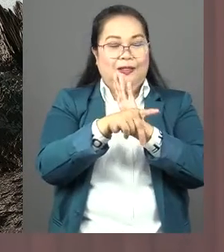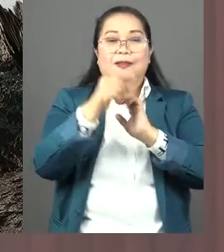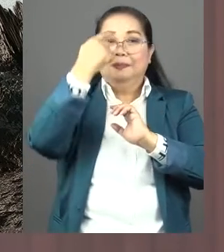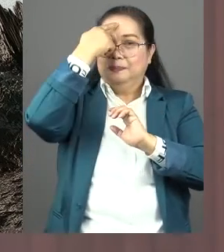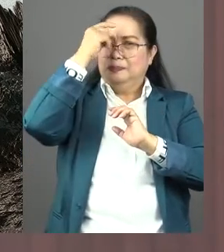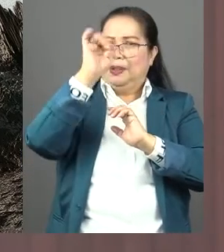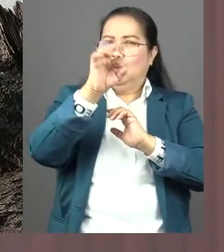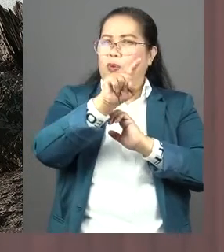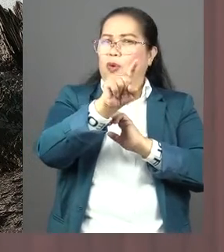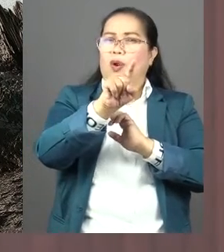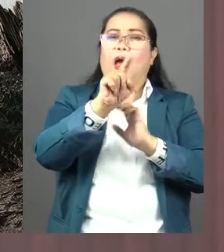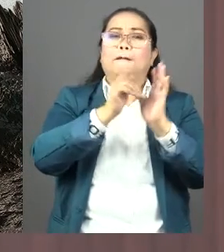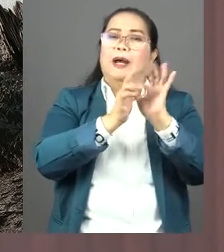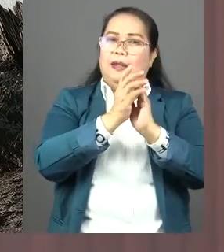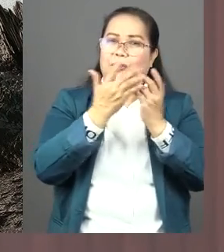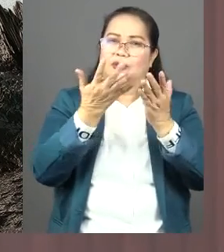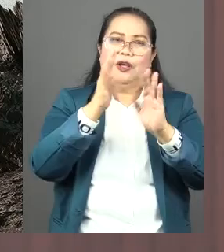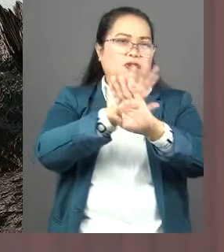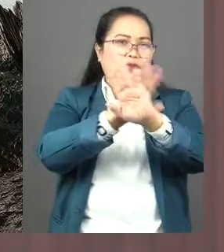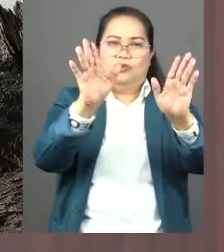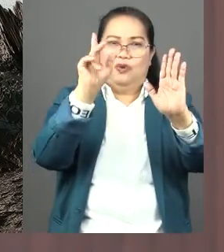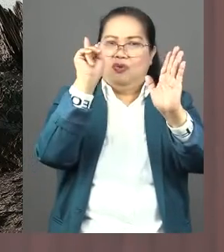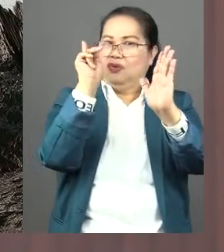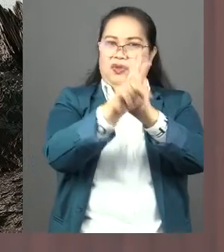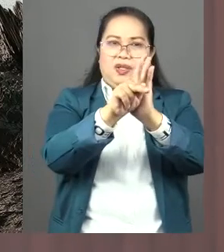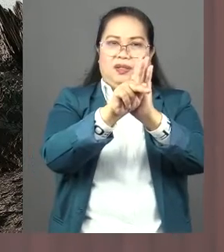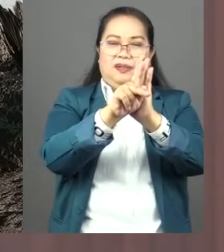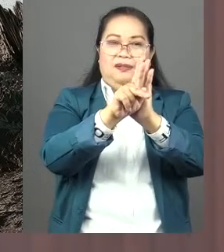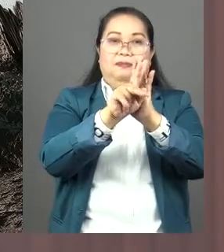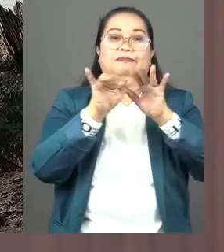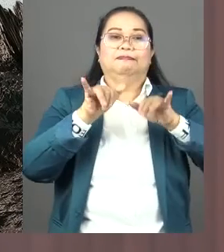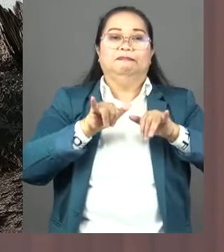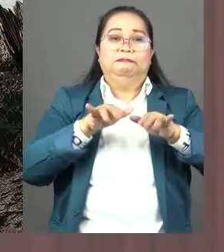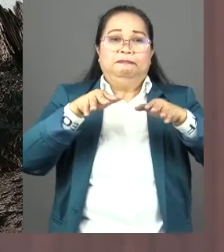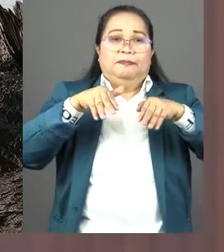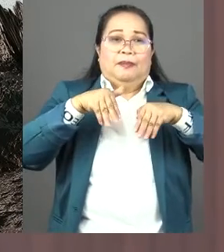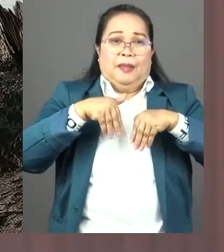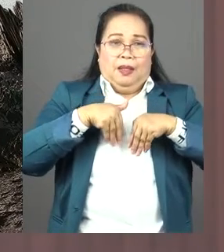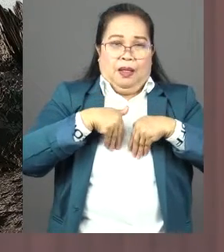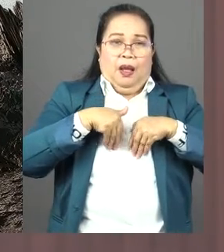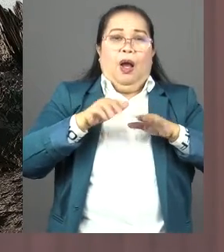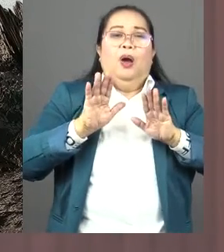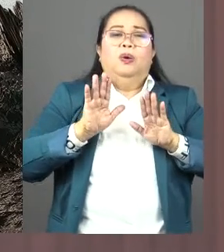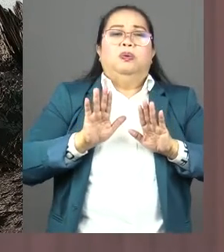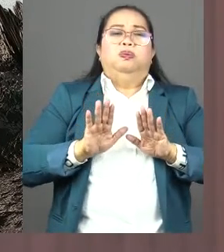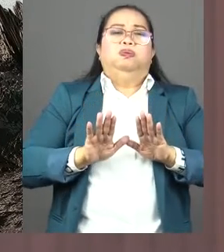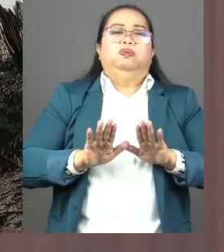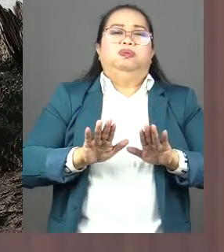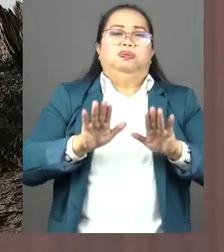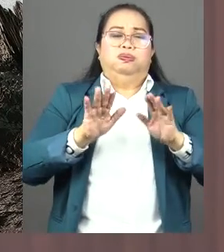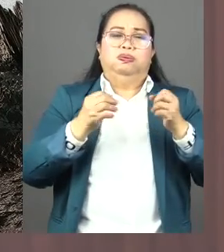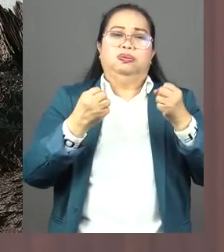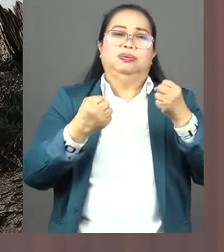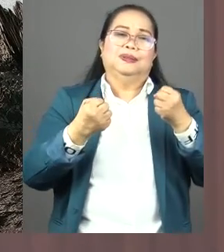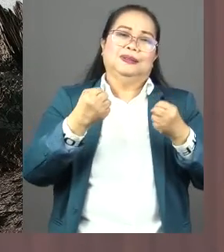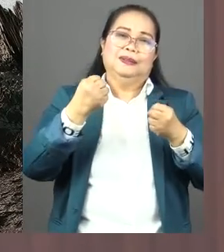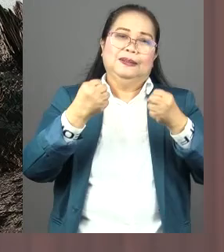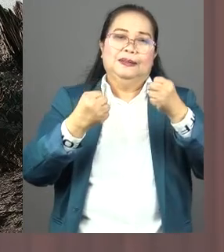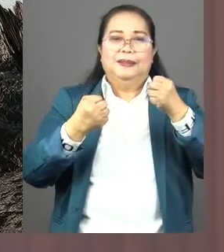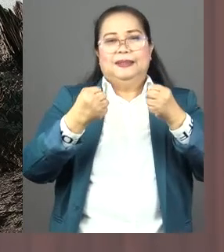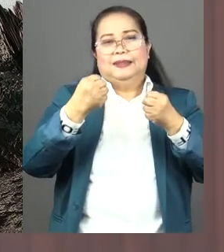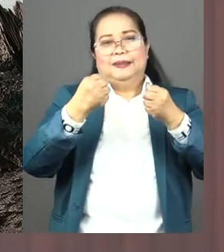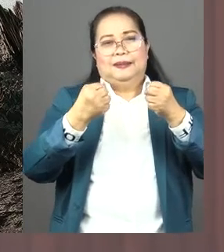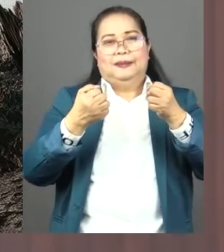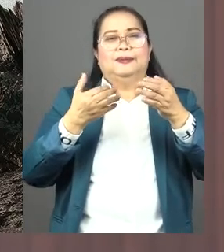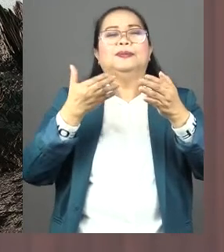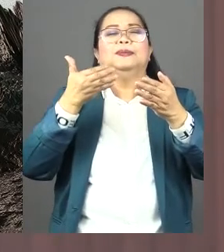says, thou shalt not kill. I will just stay here, calm myself, and start driving again. You will